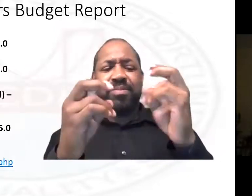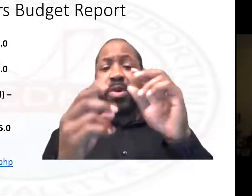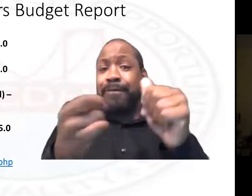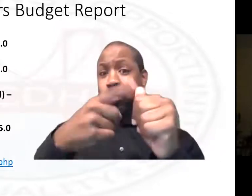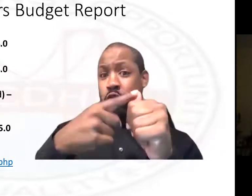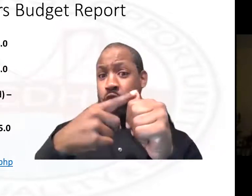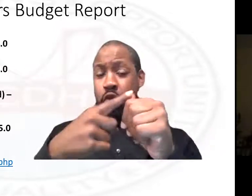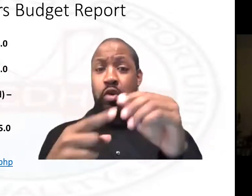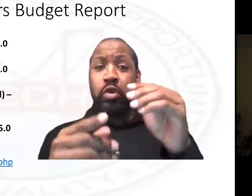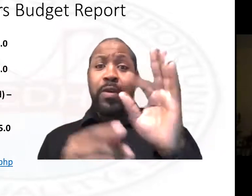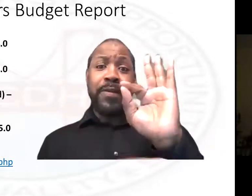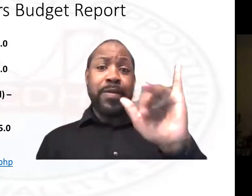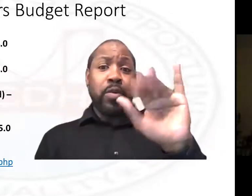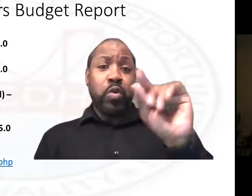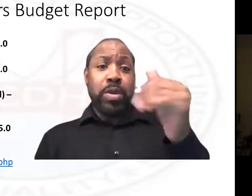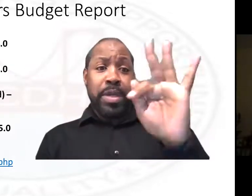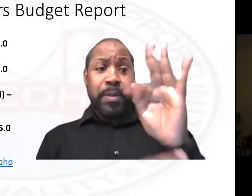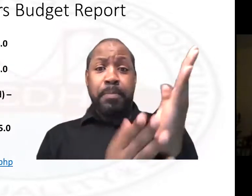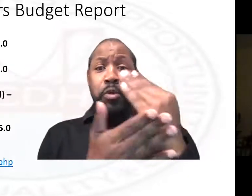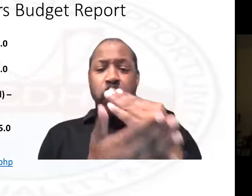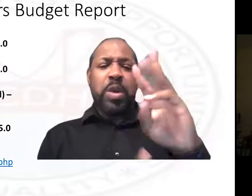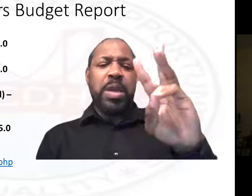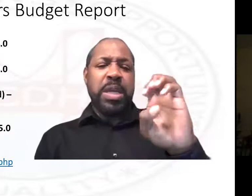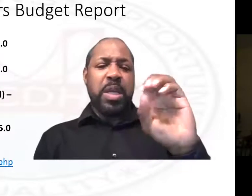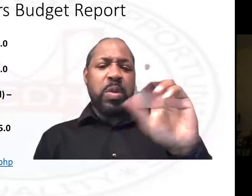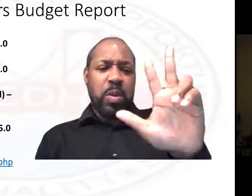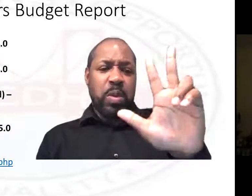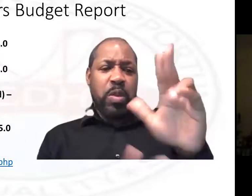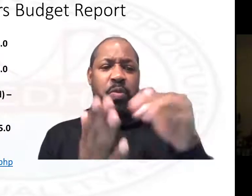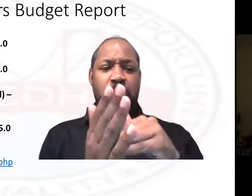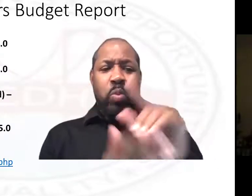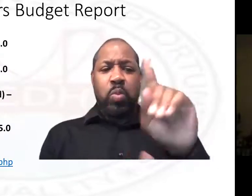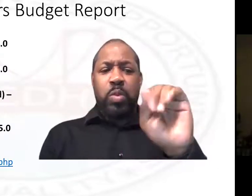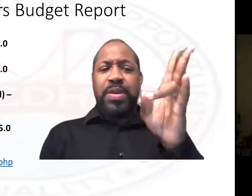4 presenters we've had. And first, for the